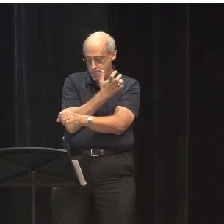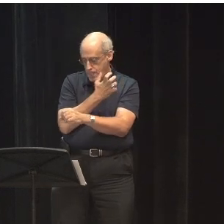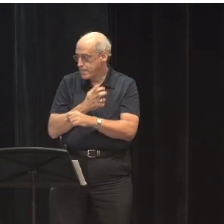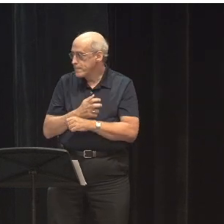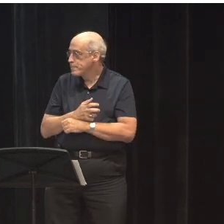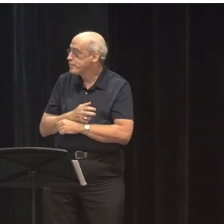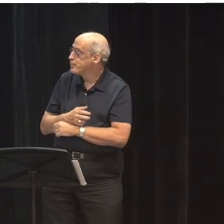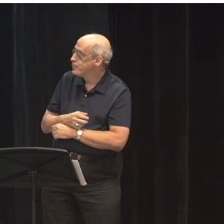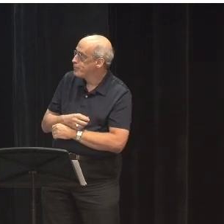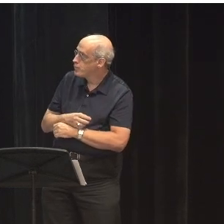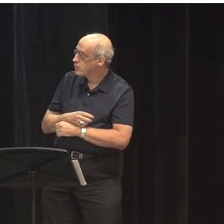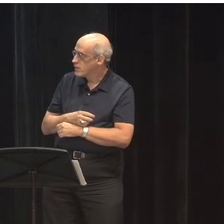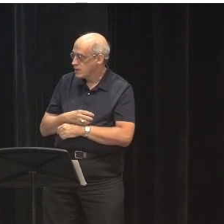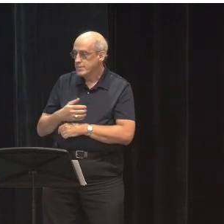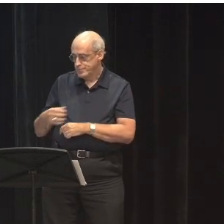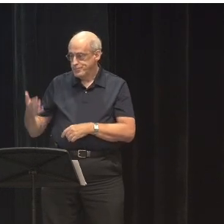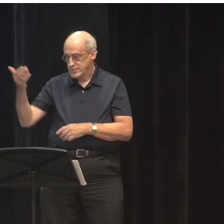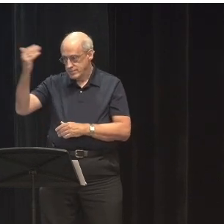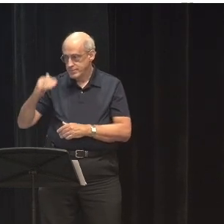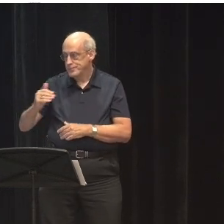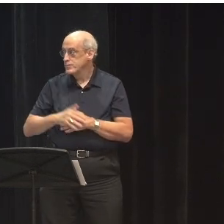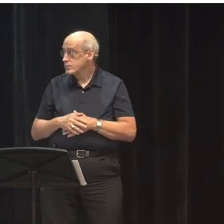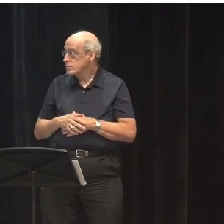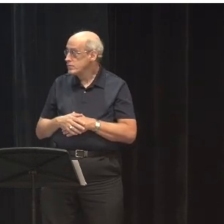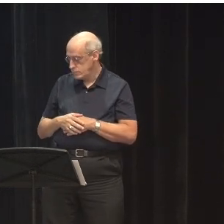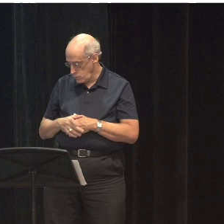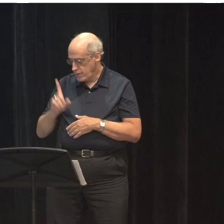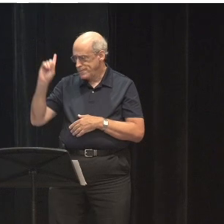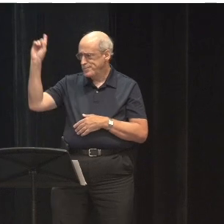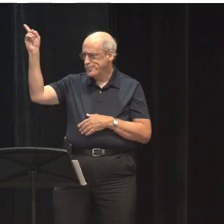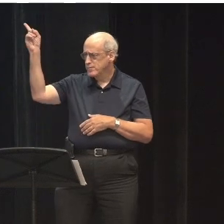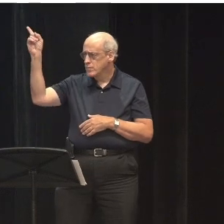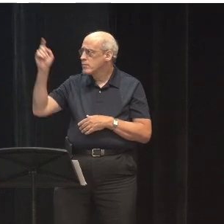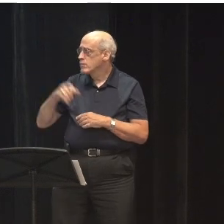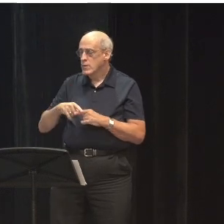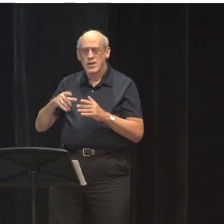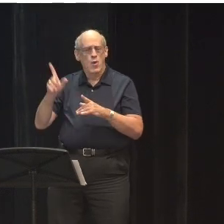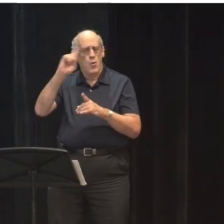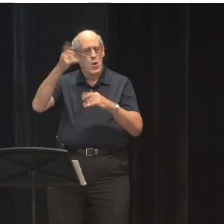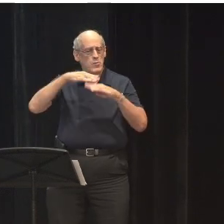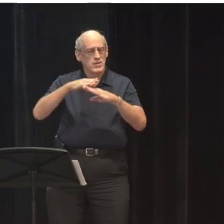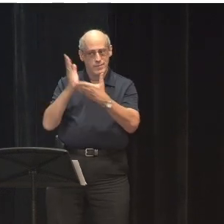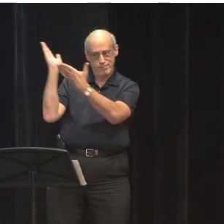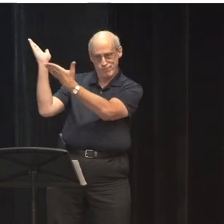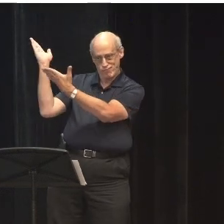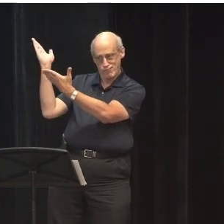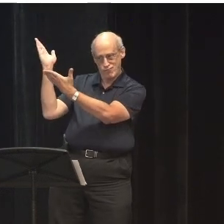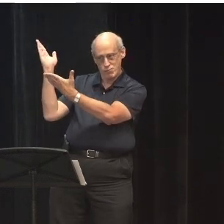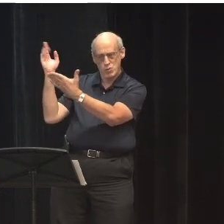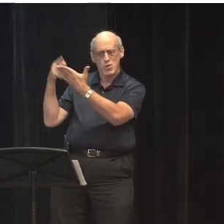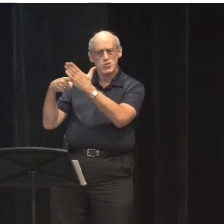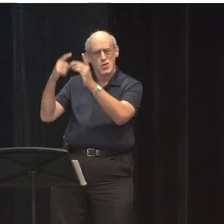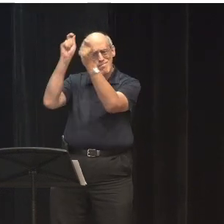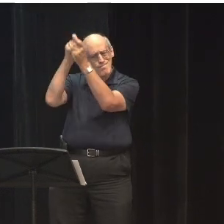mortgages. Next slide, please. This slide shows you the area that's protected and gives you some of the